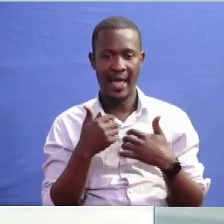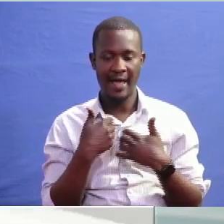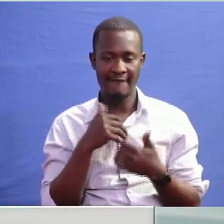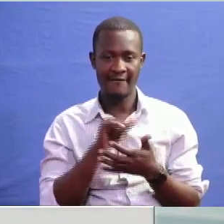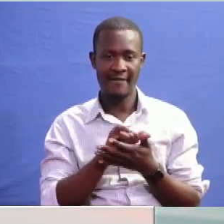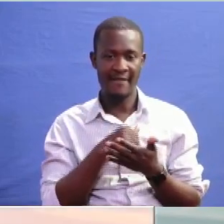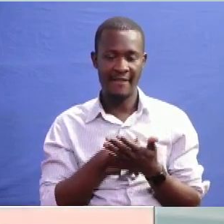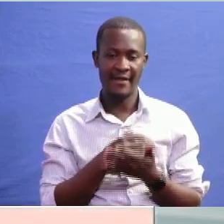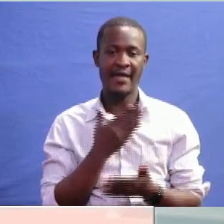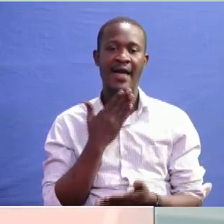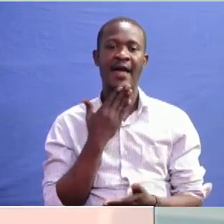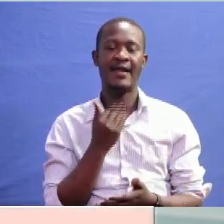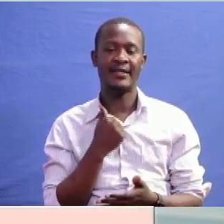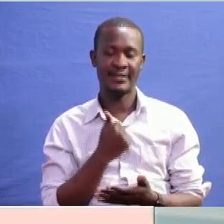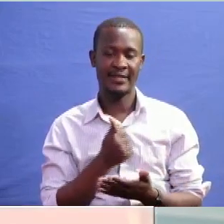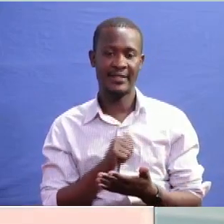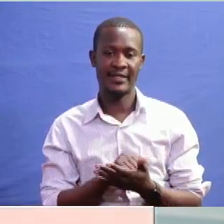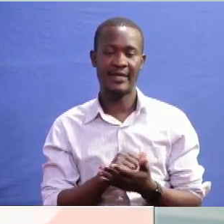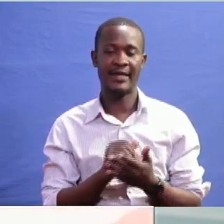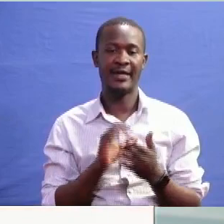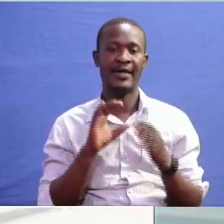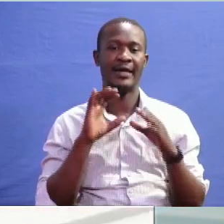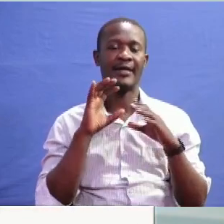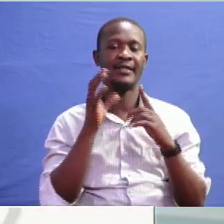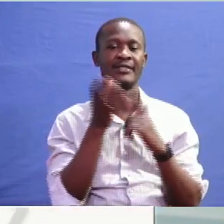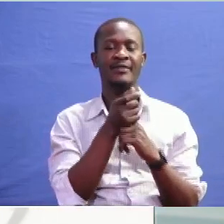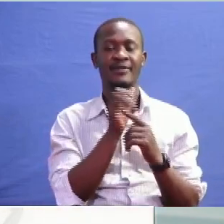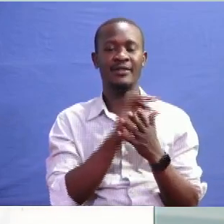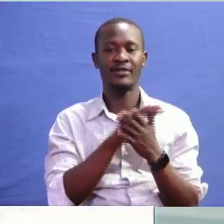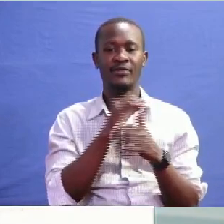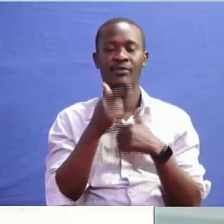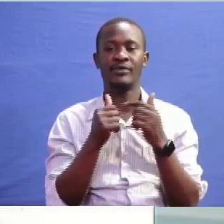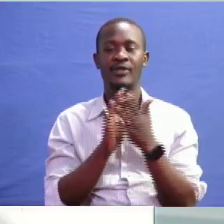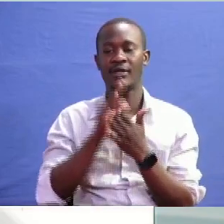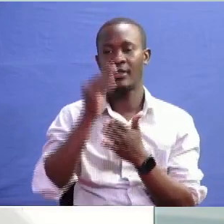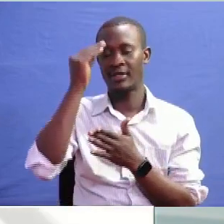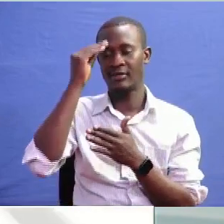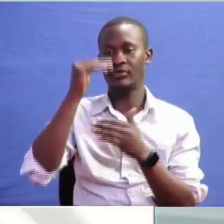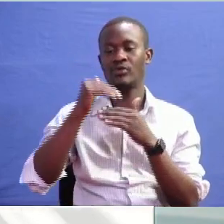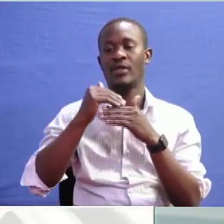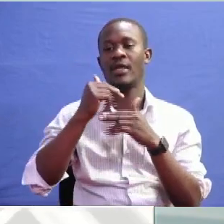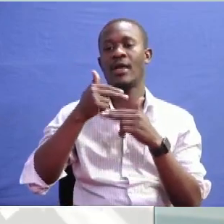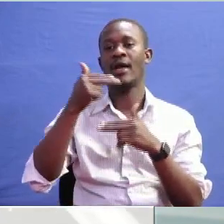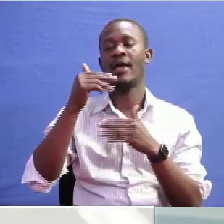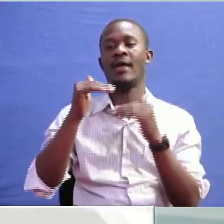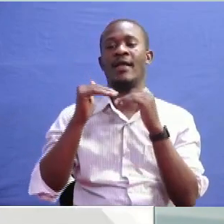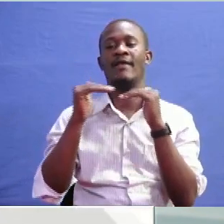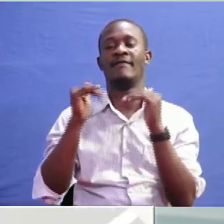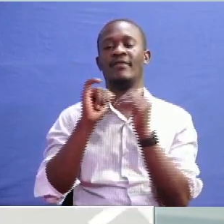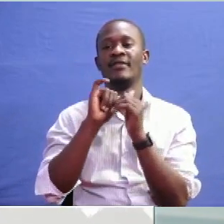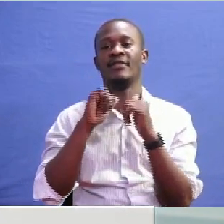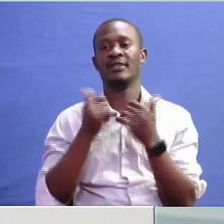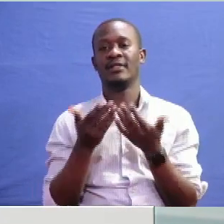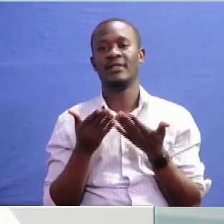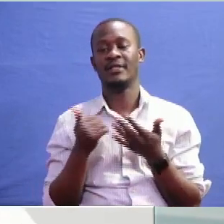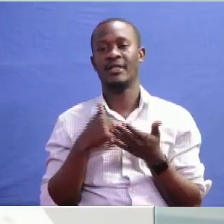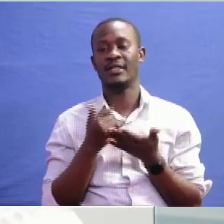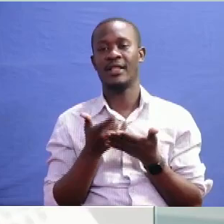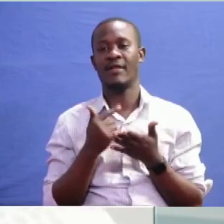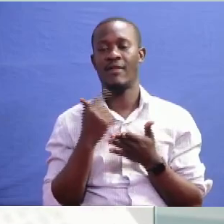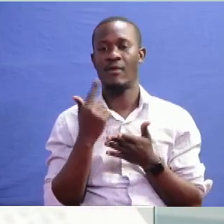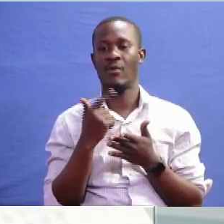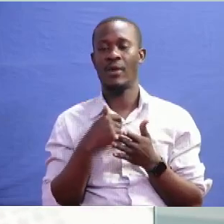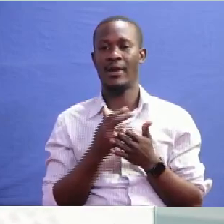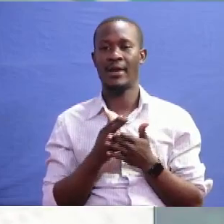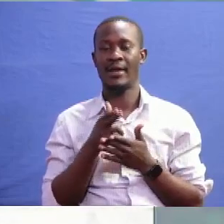the desired achievement that we want to take our education to the higher level. Do you think now this is that one gun that